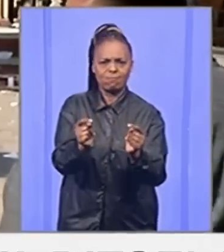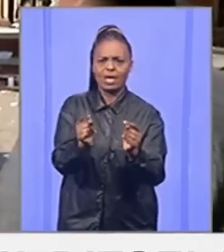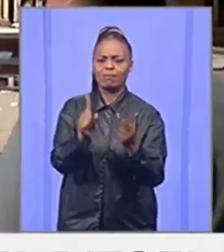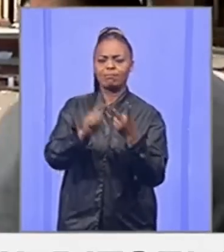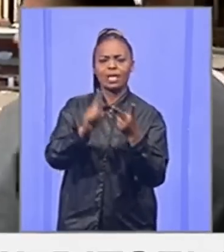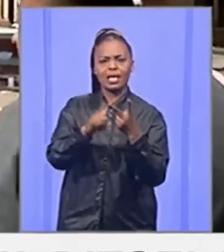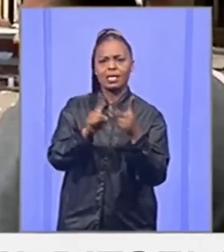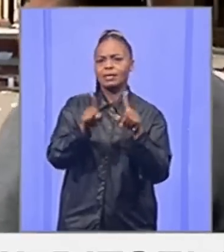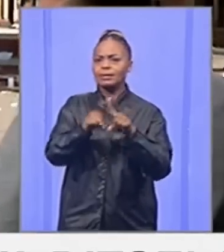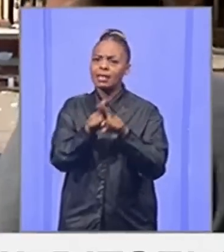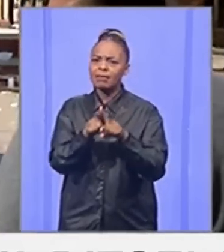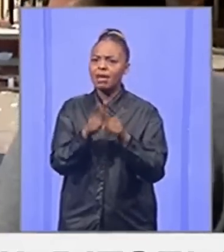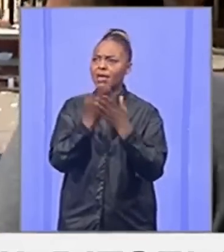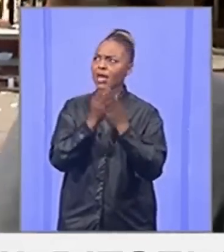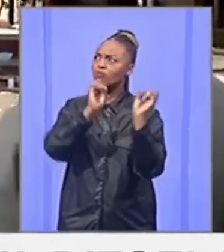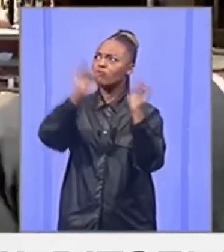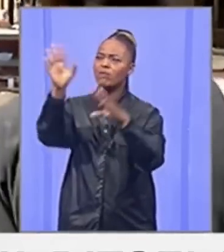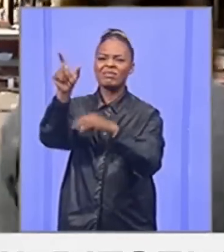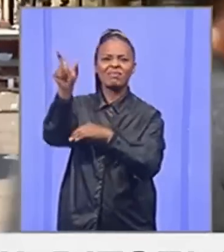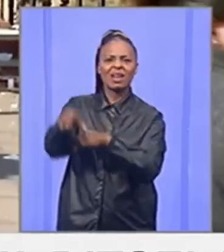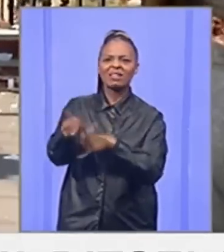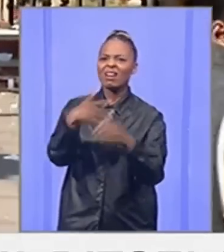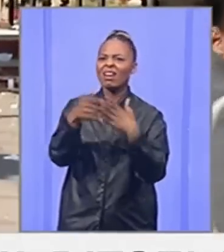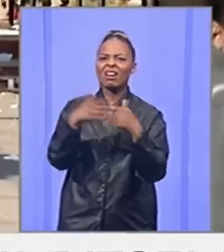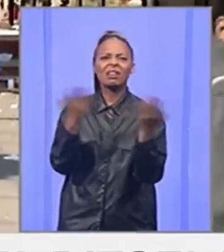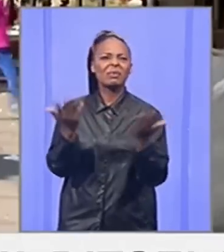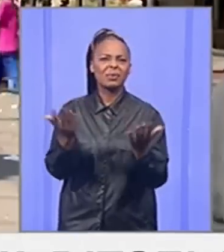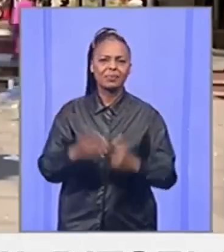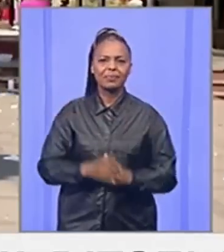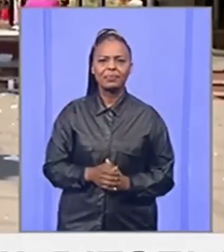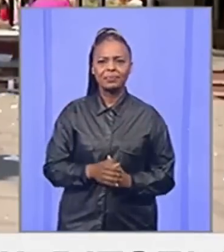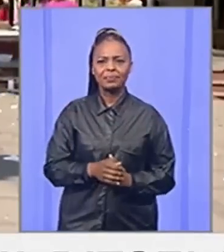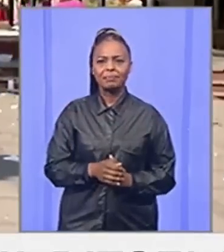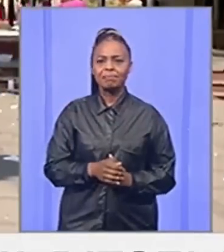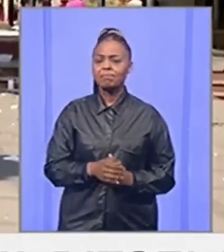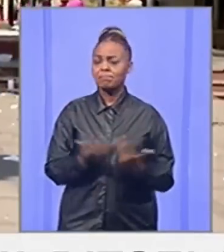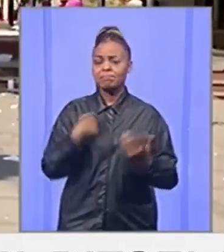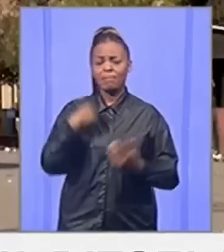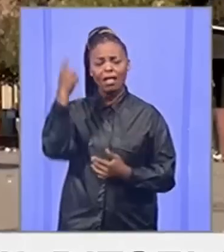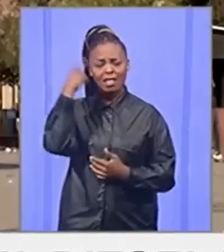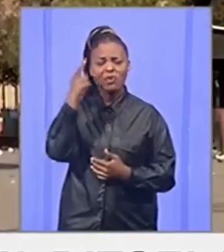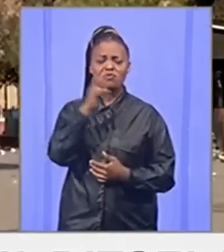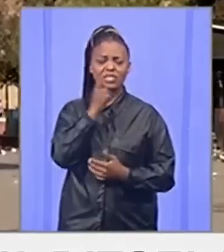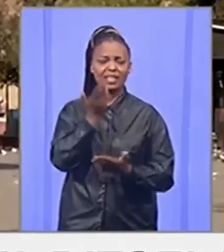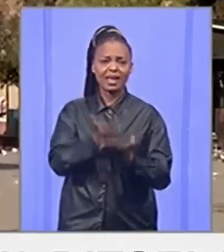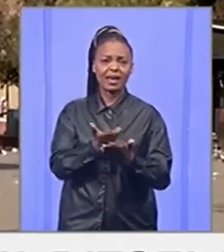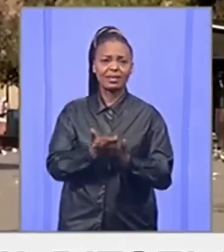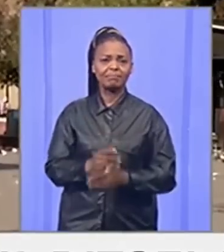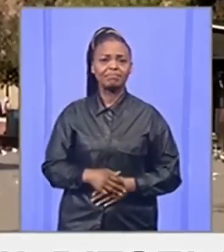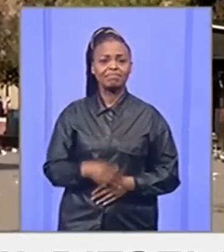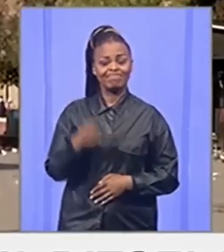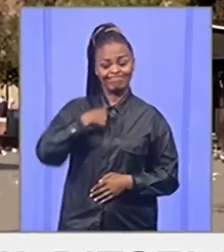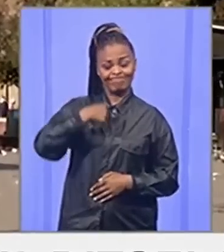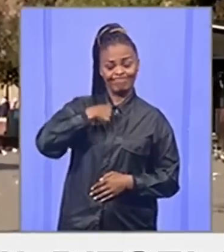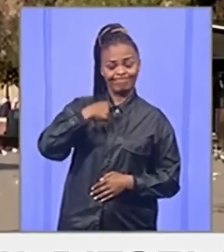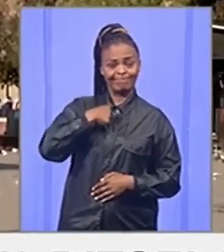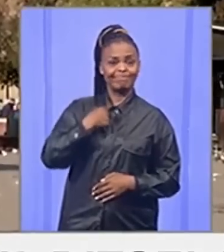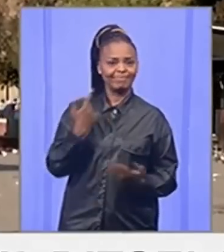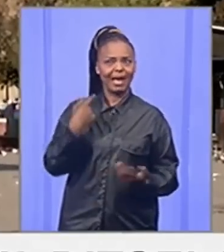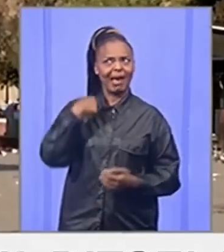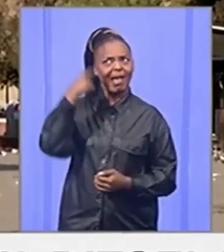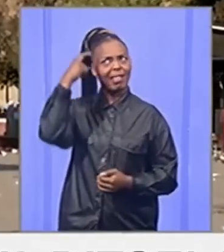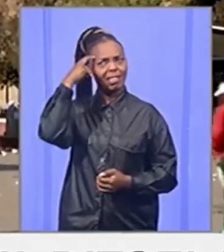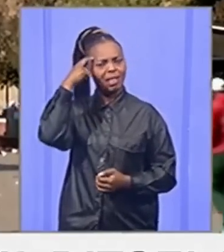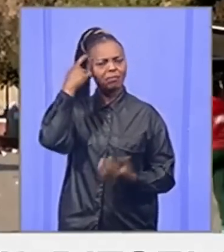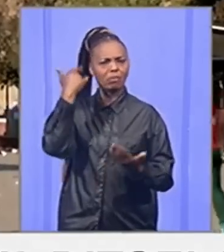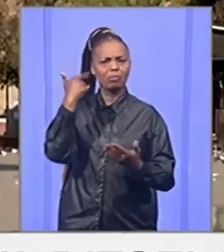pele nyana gona isa motho mo o batla ya ka speed ke nala nka di sebedisa nna ho ya ka nna I think